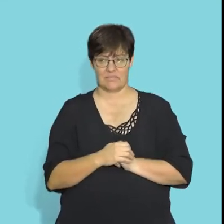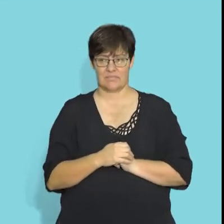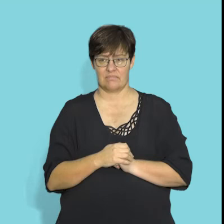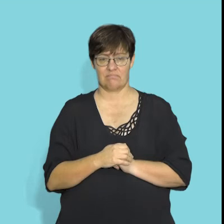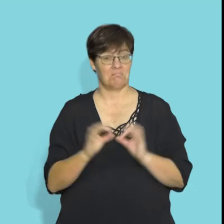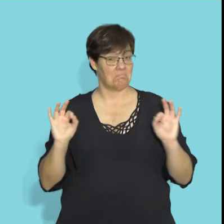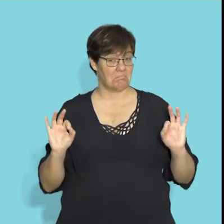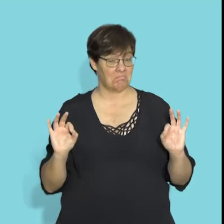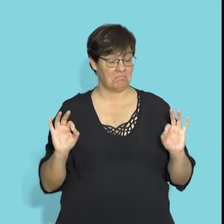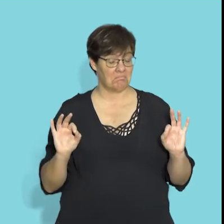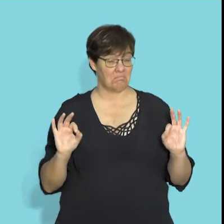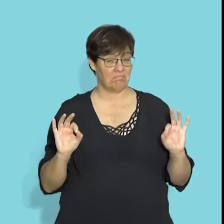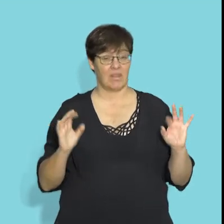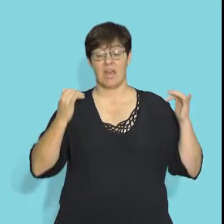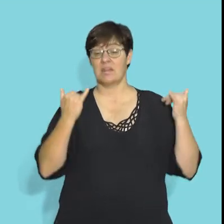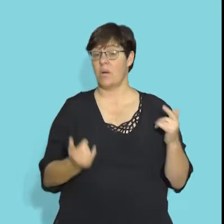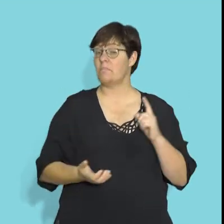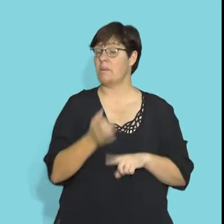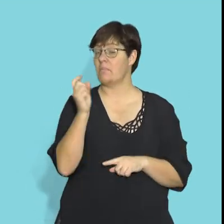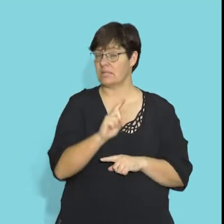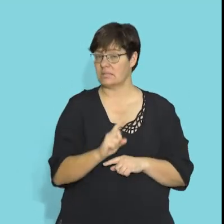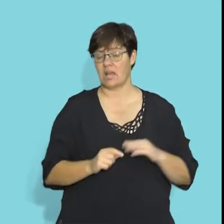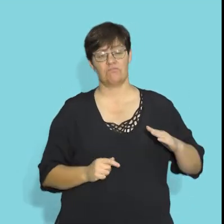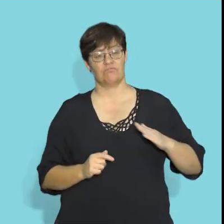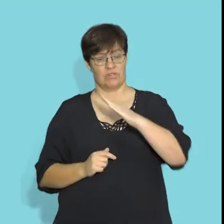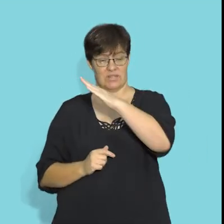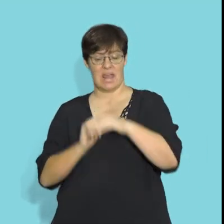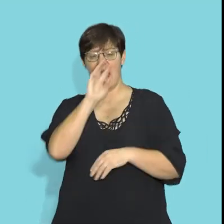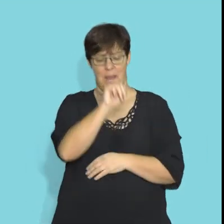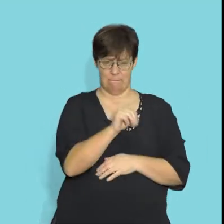Awesome. Now all I need to find is the gradient. Now,